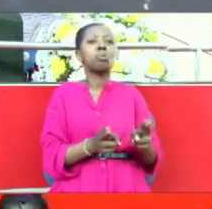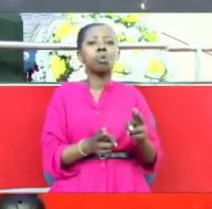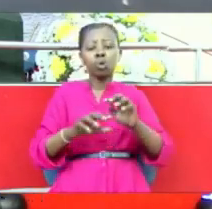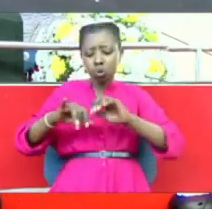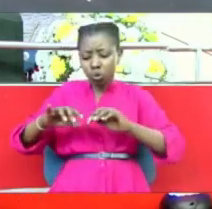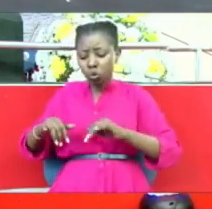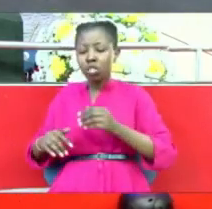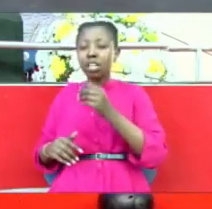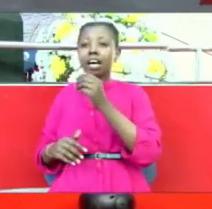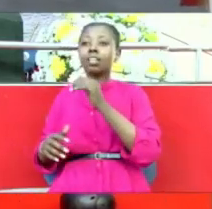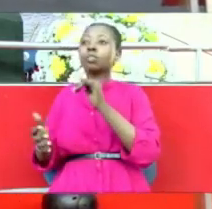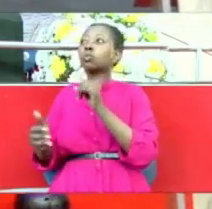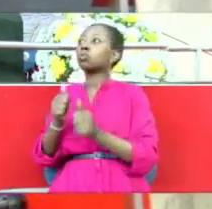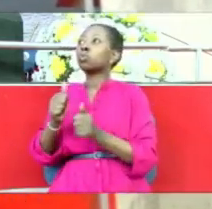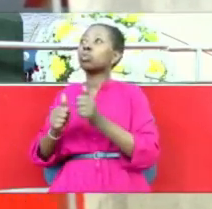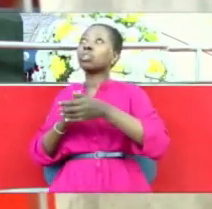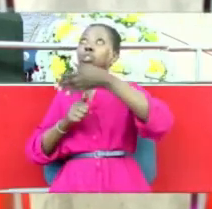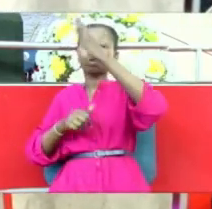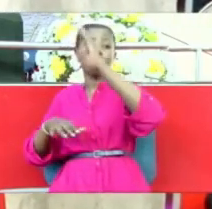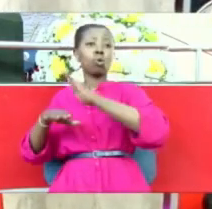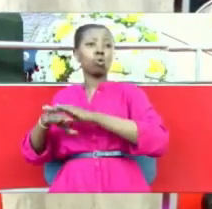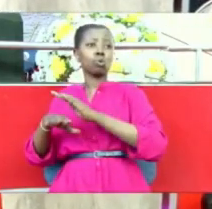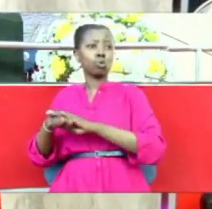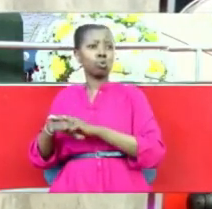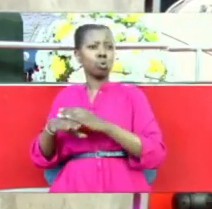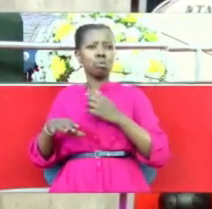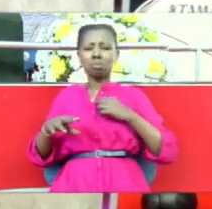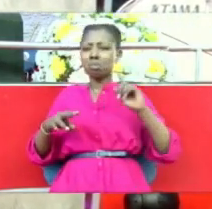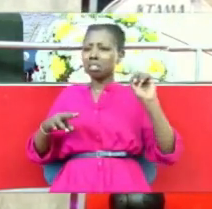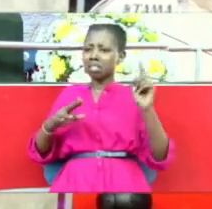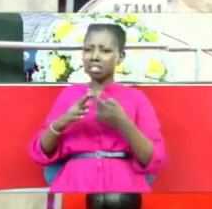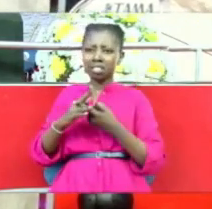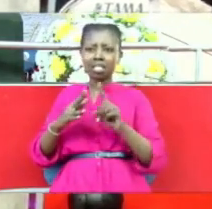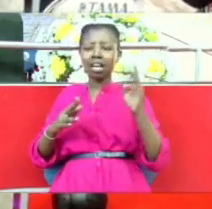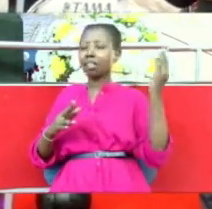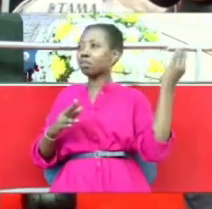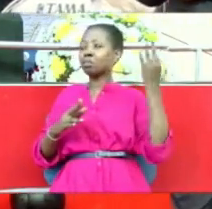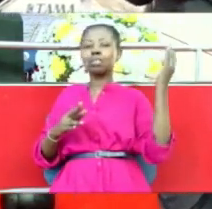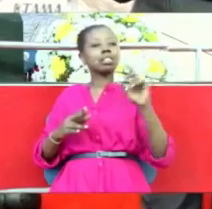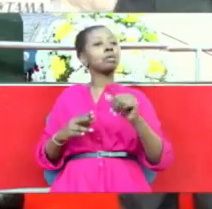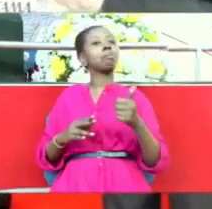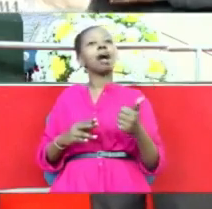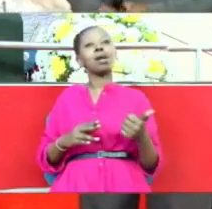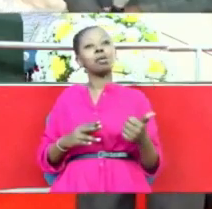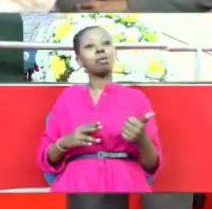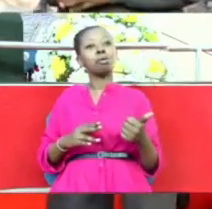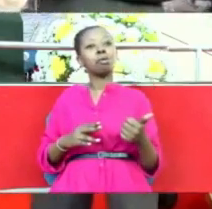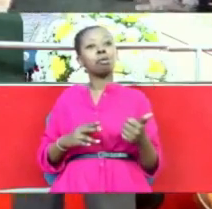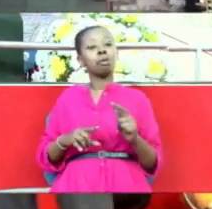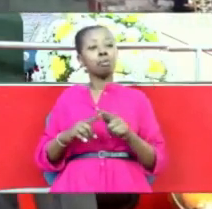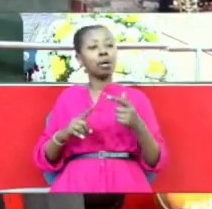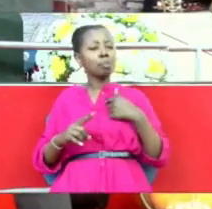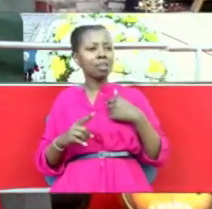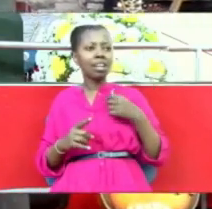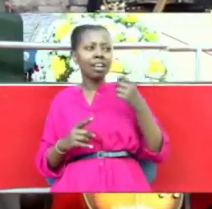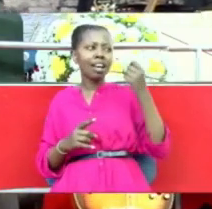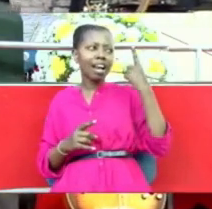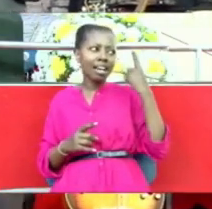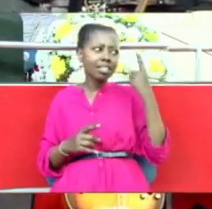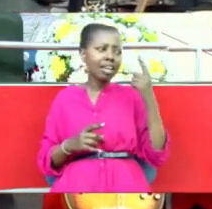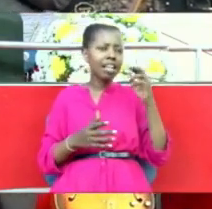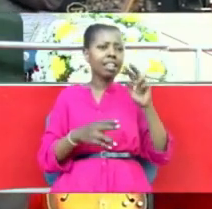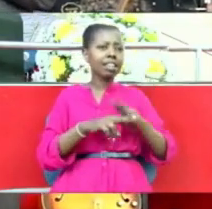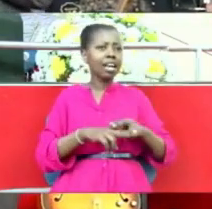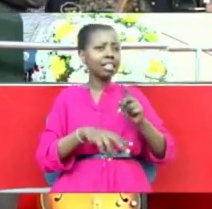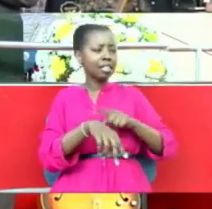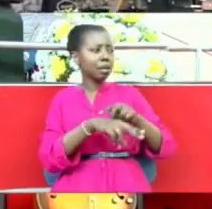is only God that can do. I haven't started preaching. I'm just trying to... That one, I got it from there. I don't know why I'm telling you, but you know, sometimes